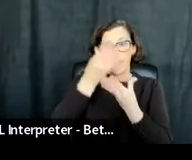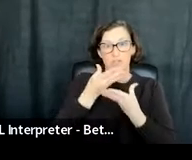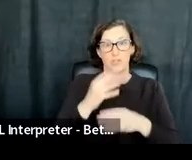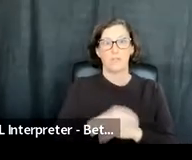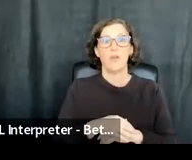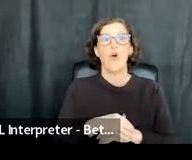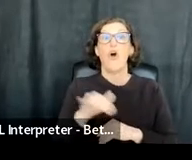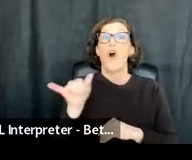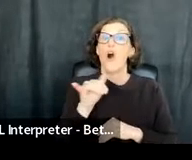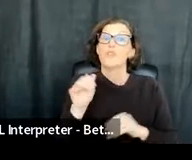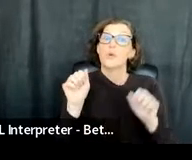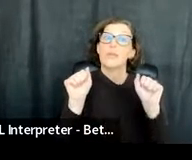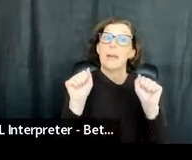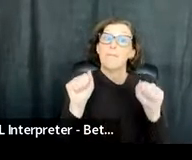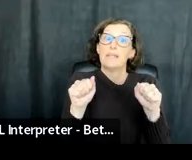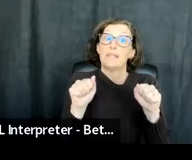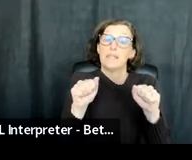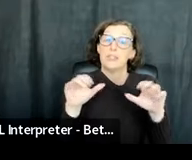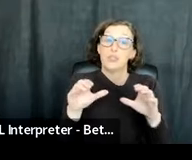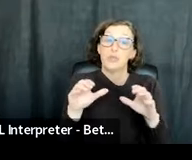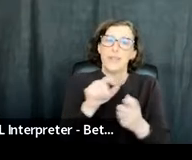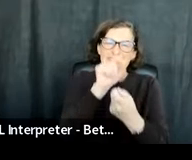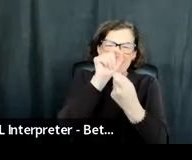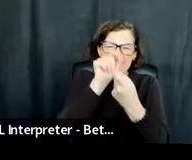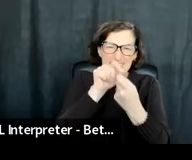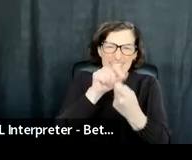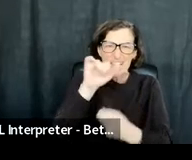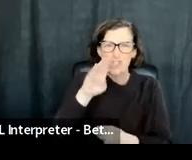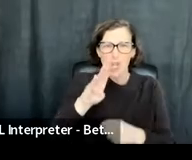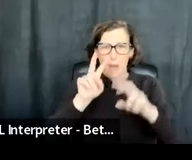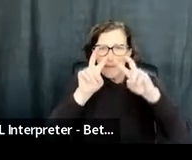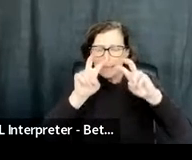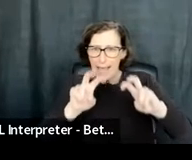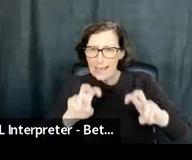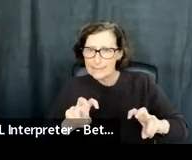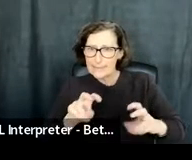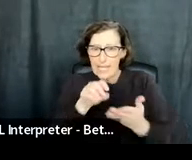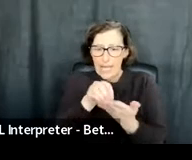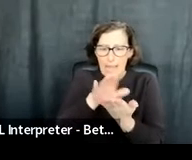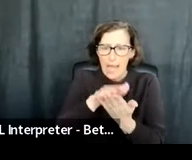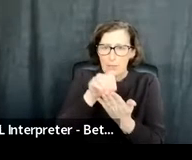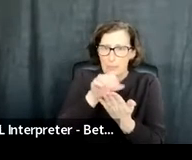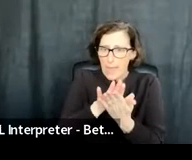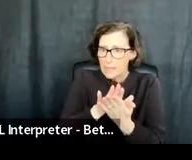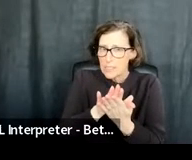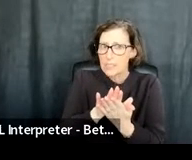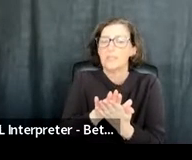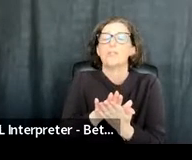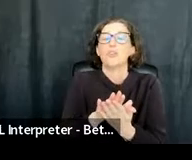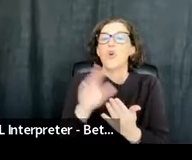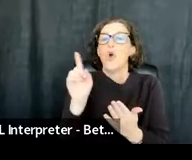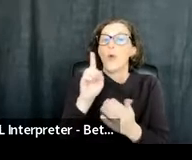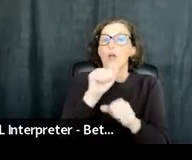the ability to perform that detailed job analysis. and document those areas where